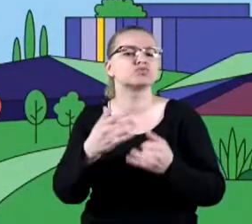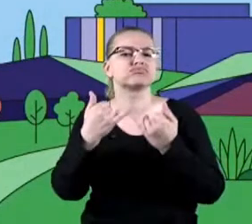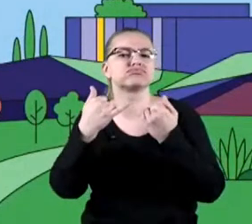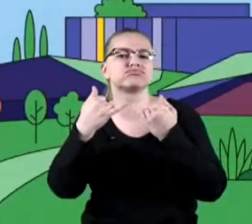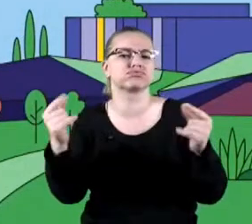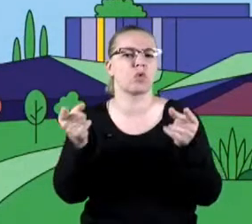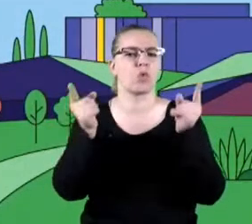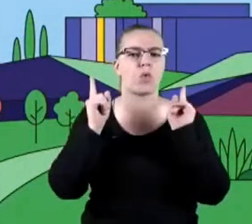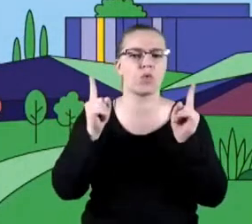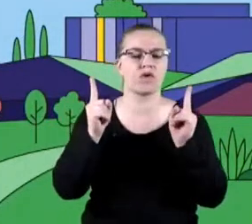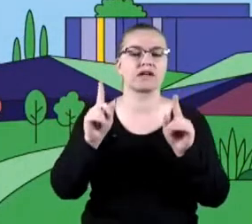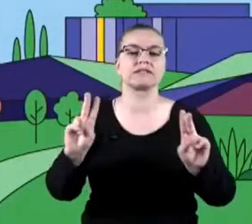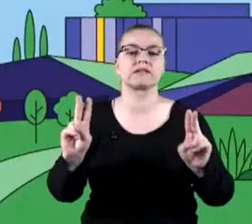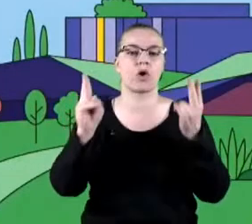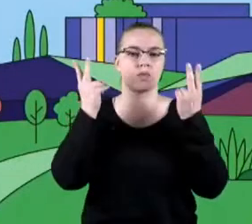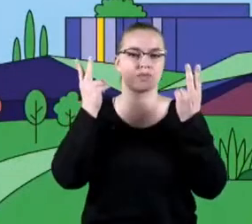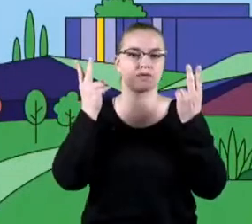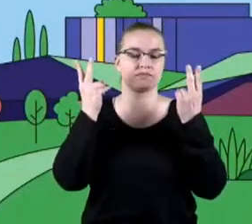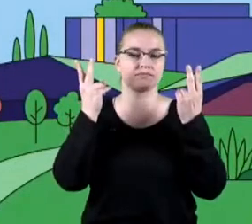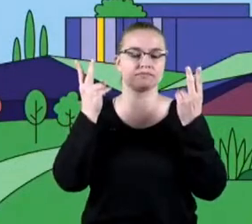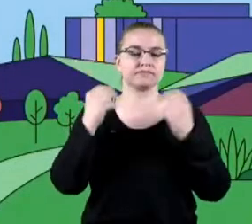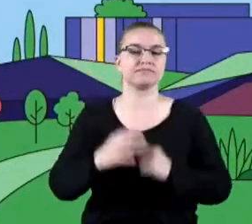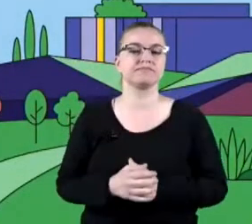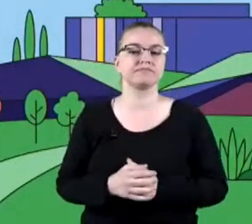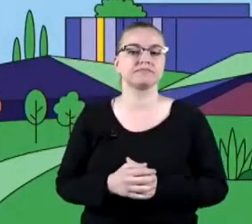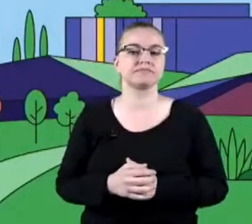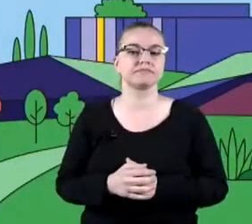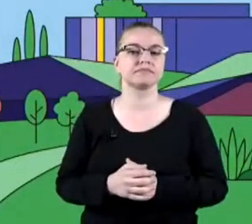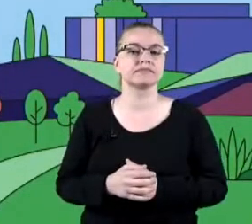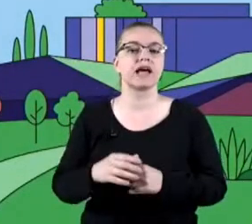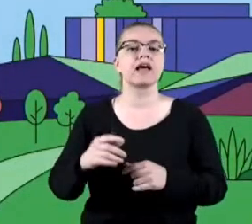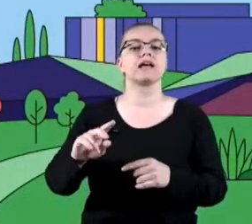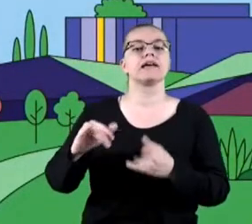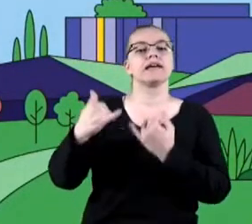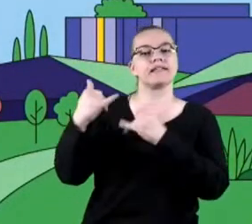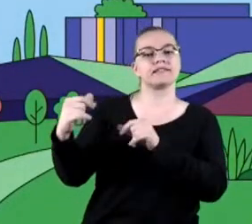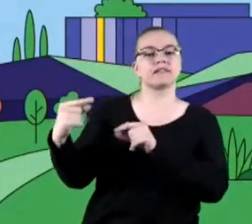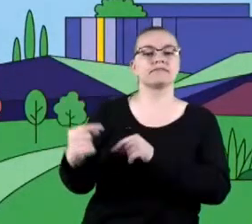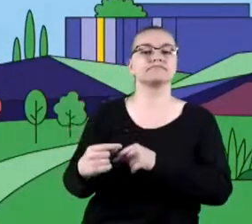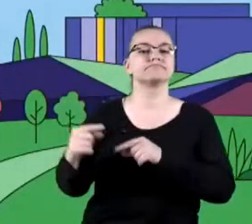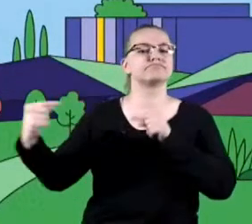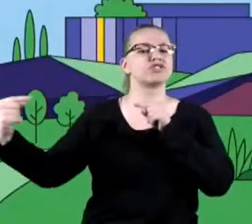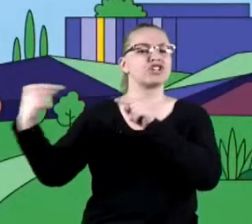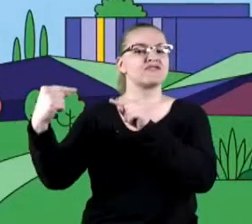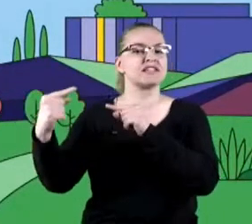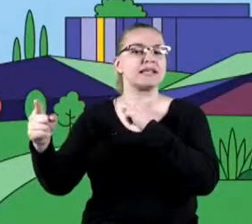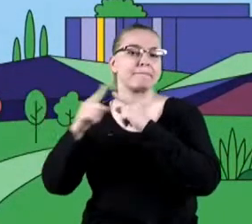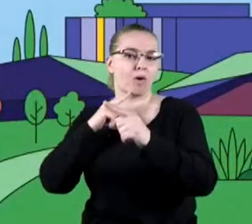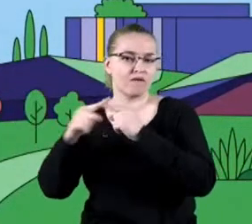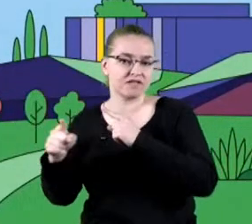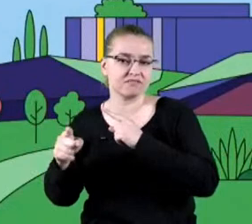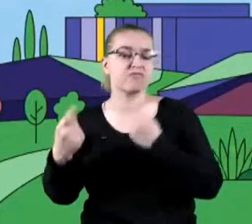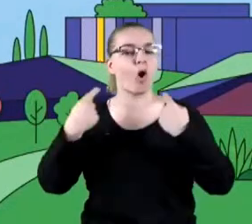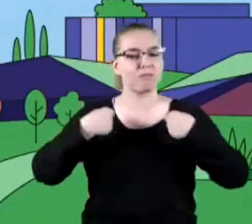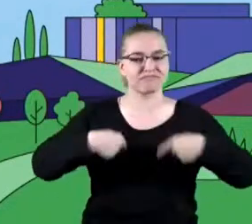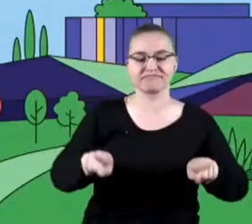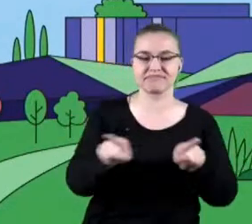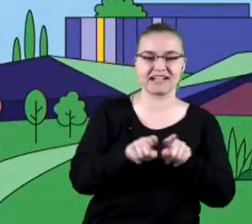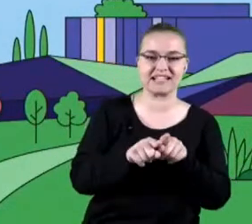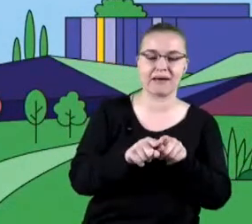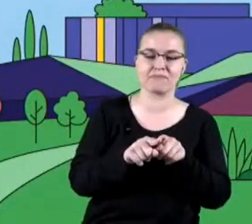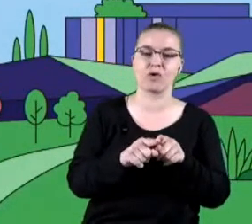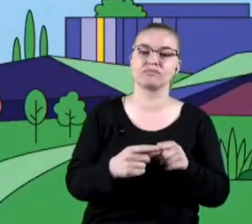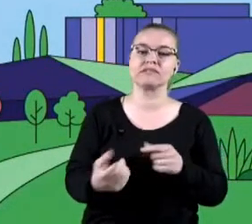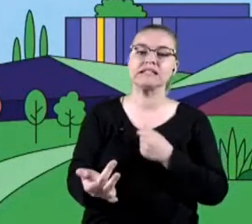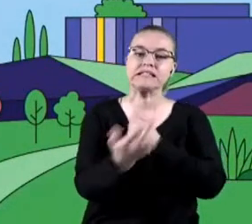other side of the political divide, as well as the citizens. Some voices criticism, as